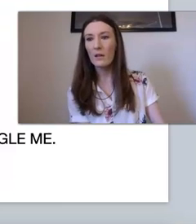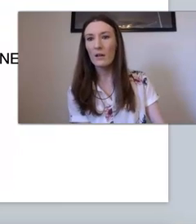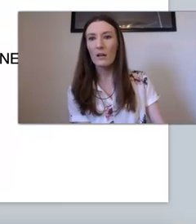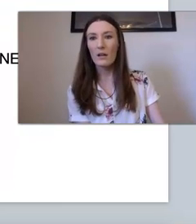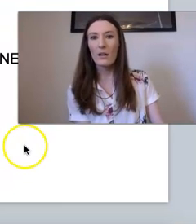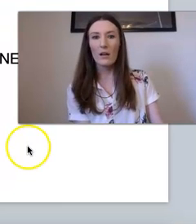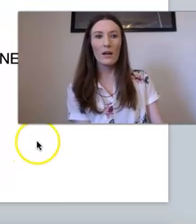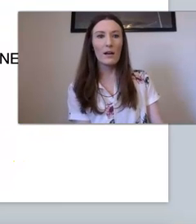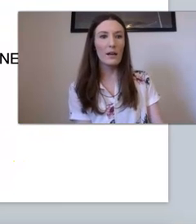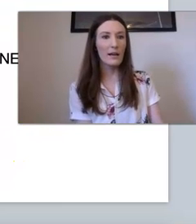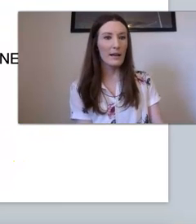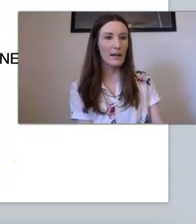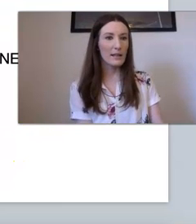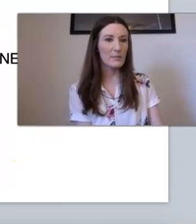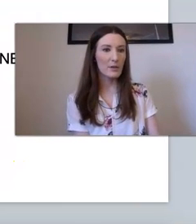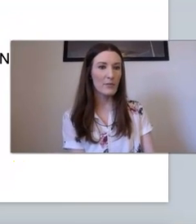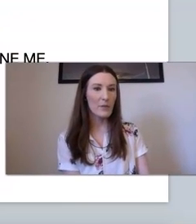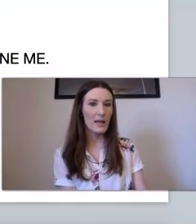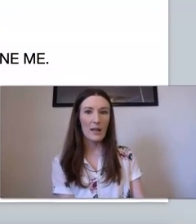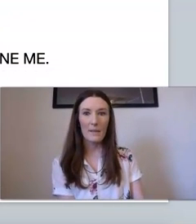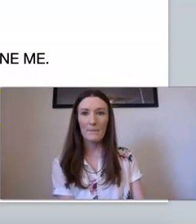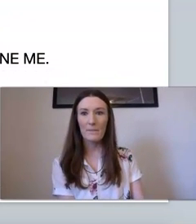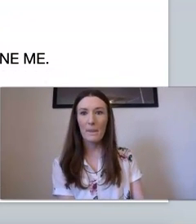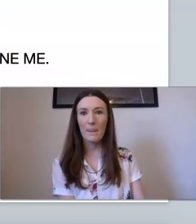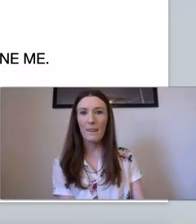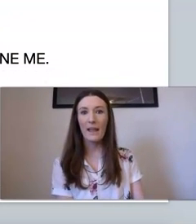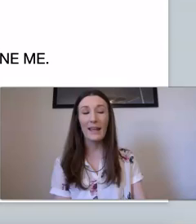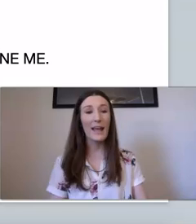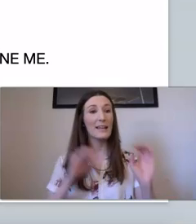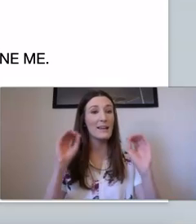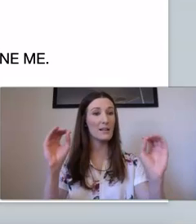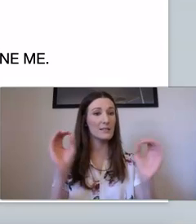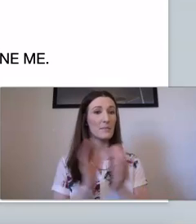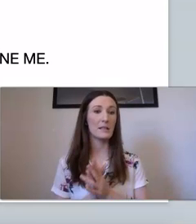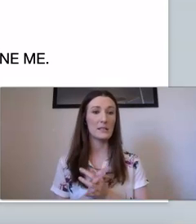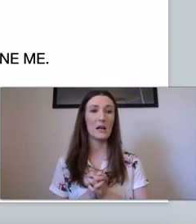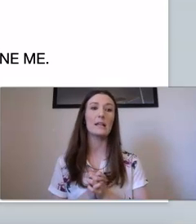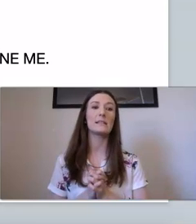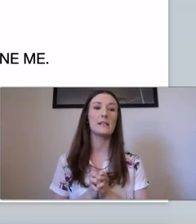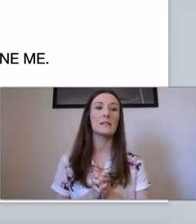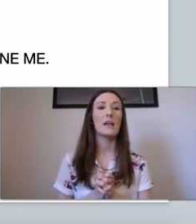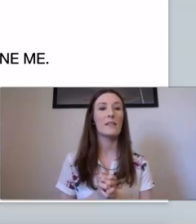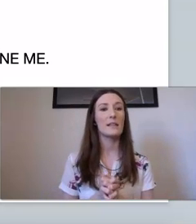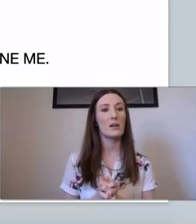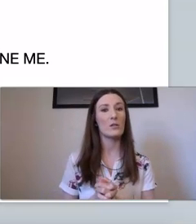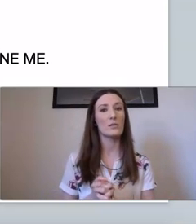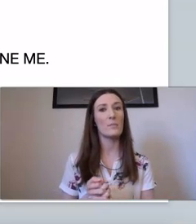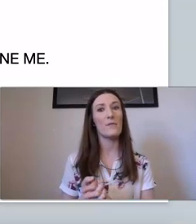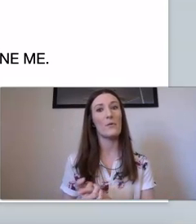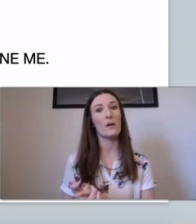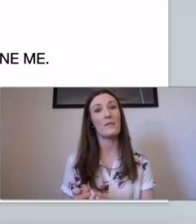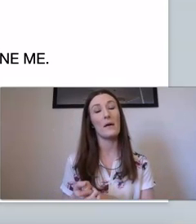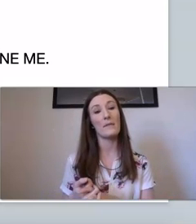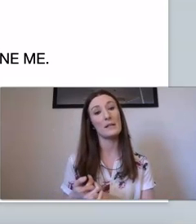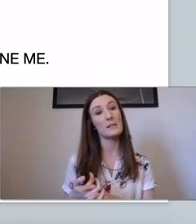Let's move me Okay, none, something does not exist. This could also